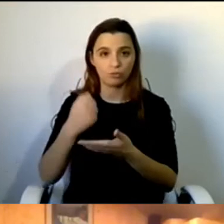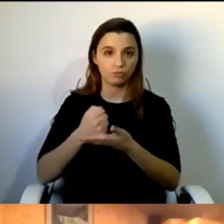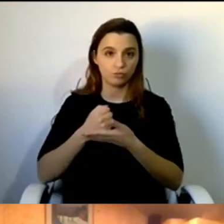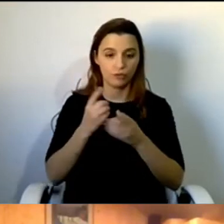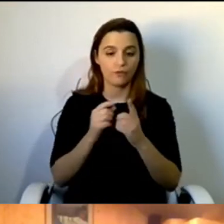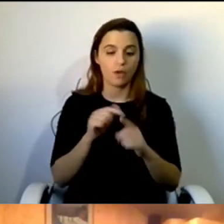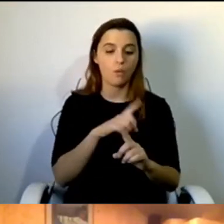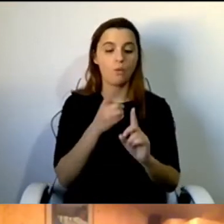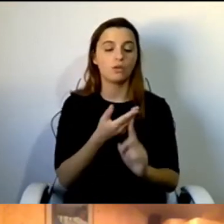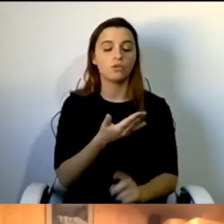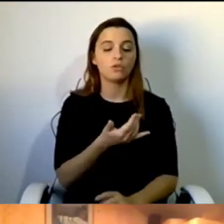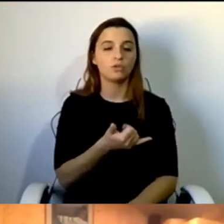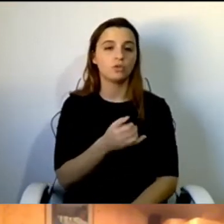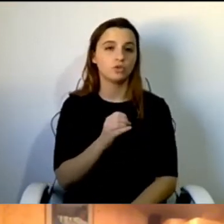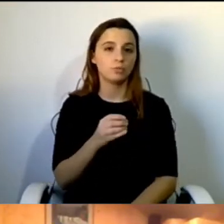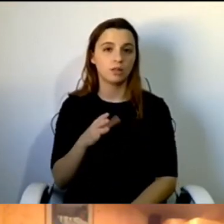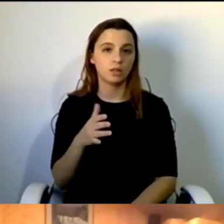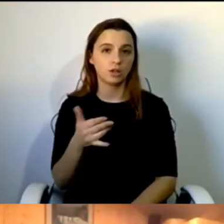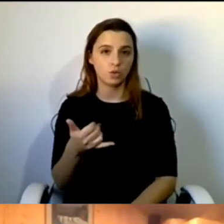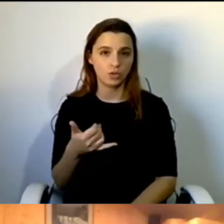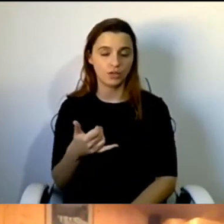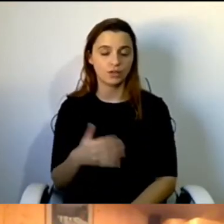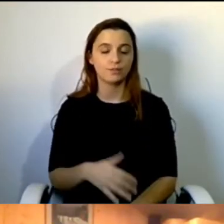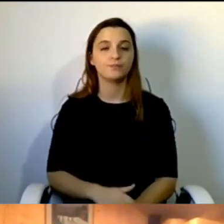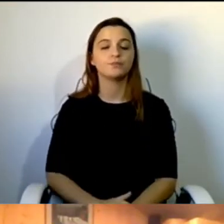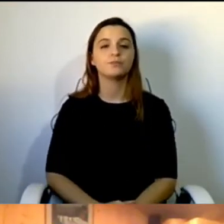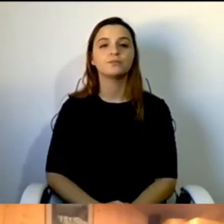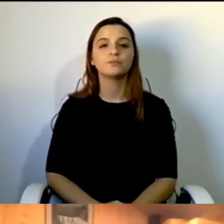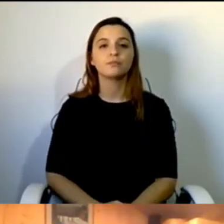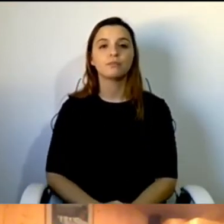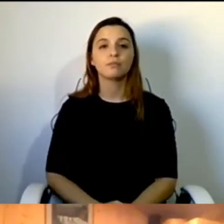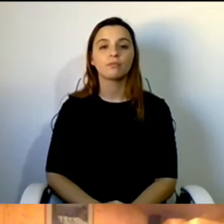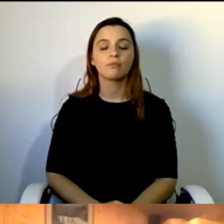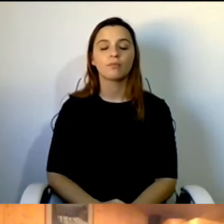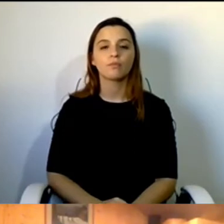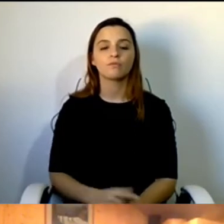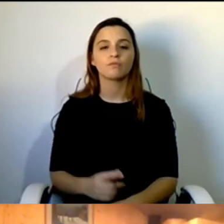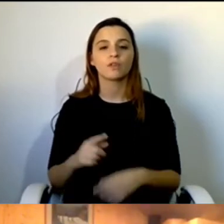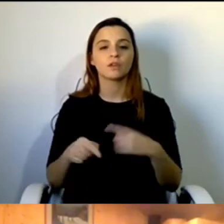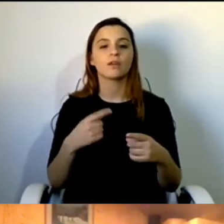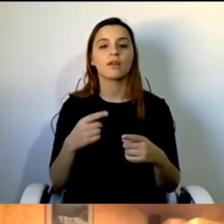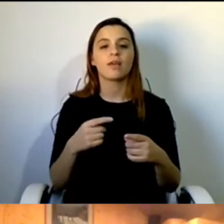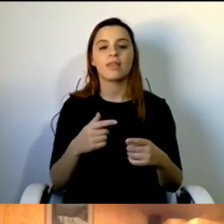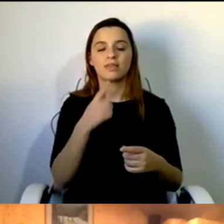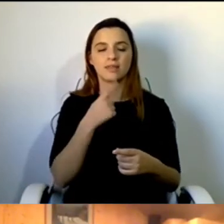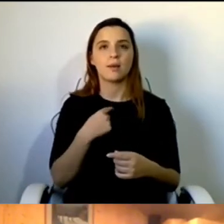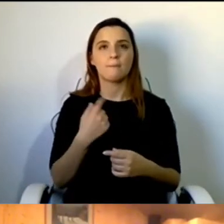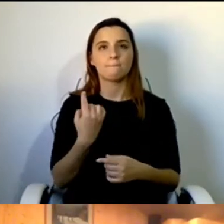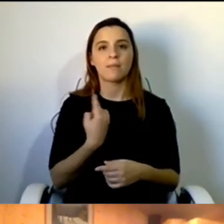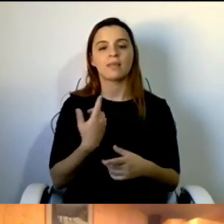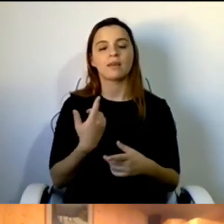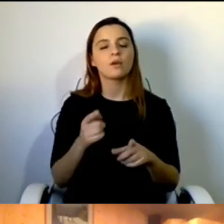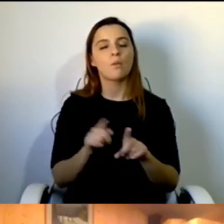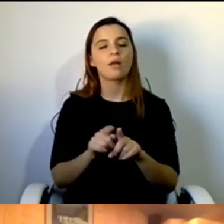they were told to cut costs. And to cut costs, they started narrowing the right to